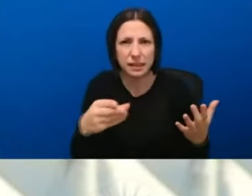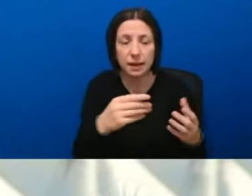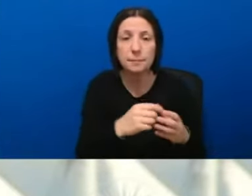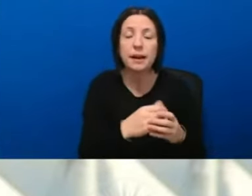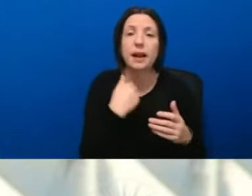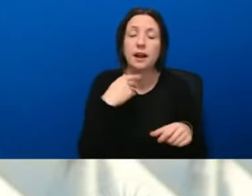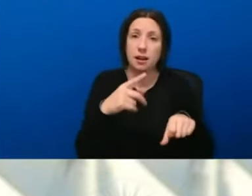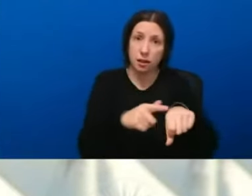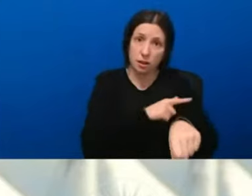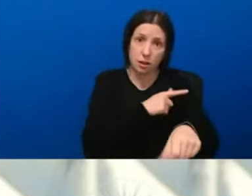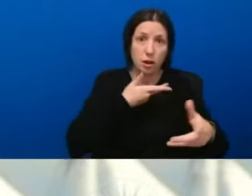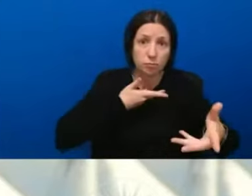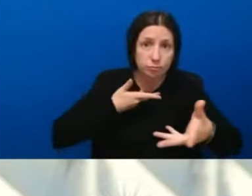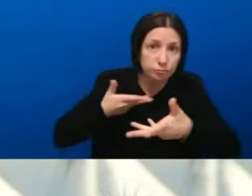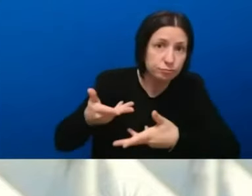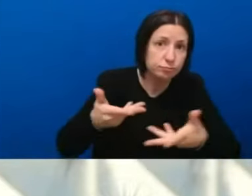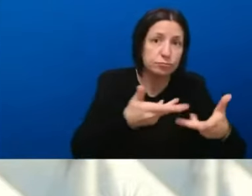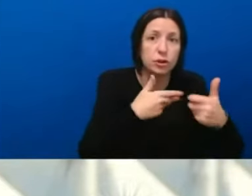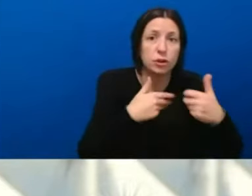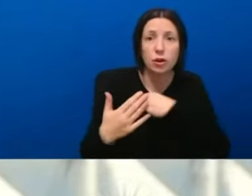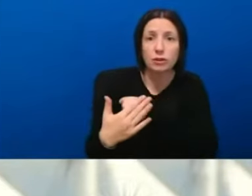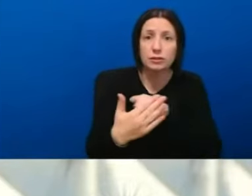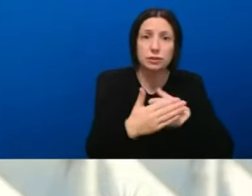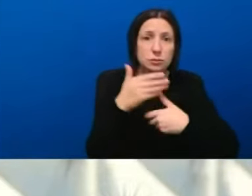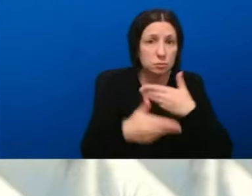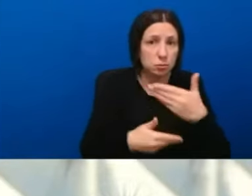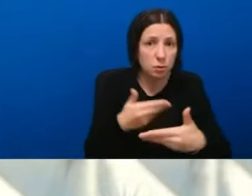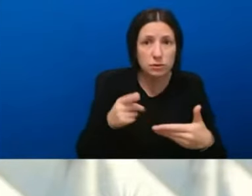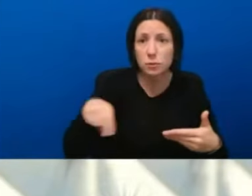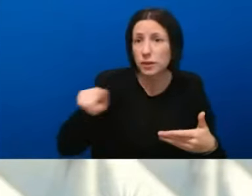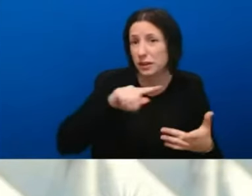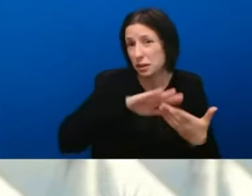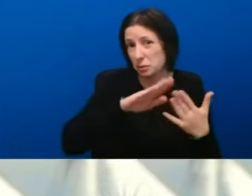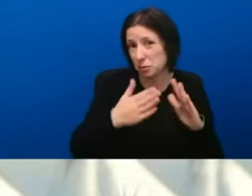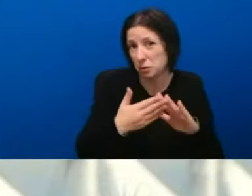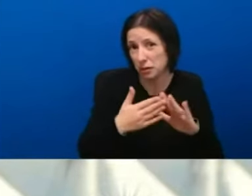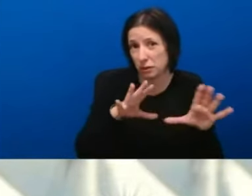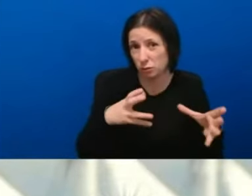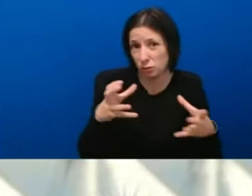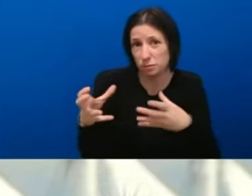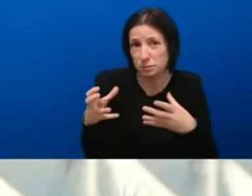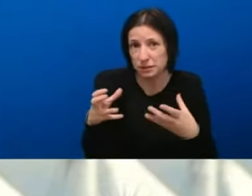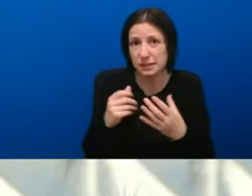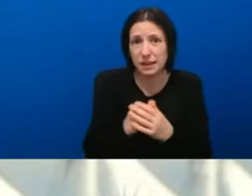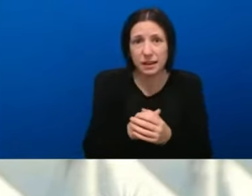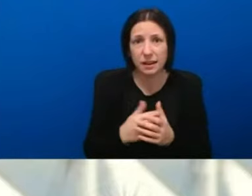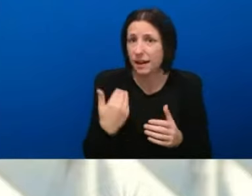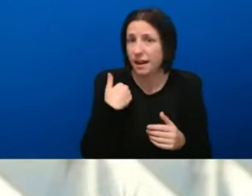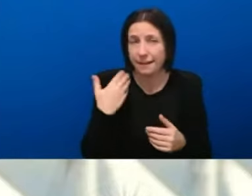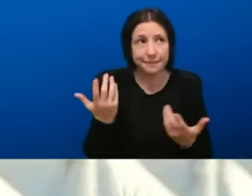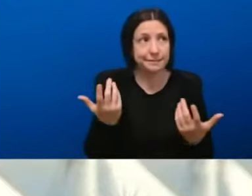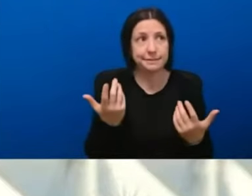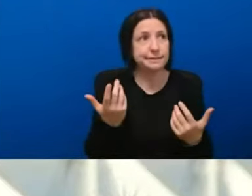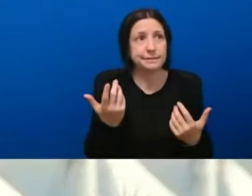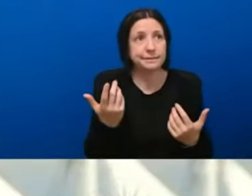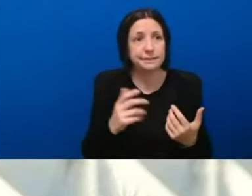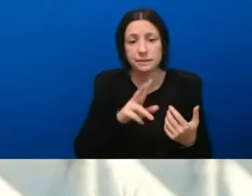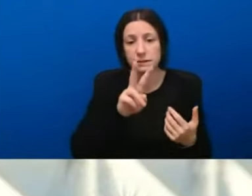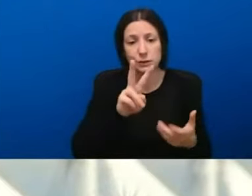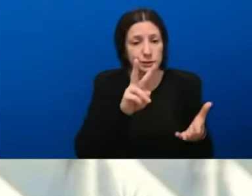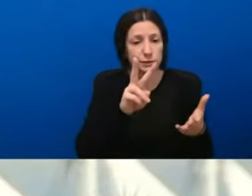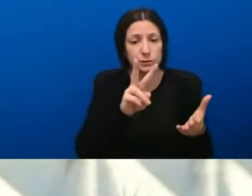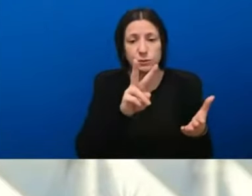a widespread notice and consultation, whether it's with community groups, whether I think there's been 250,000 messages